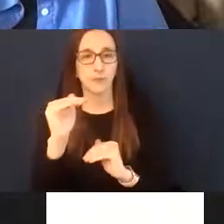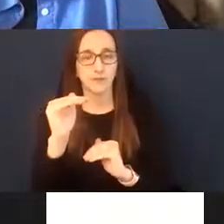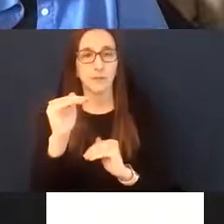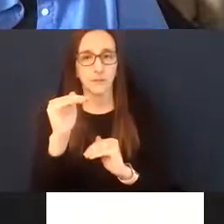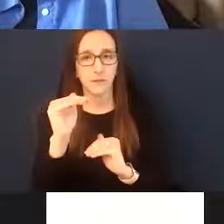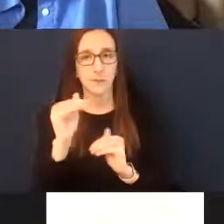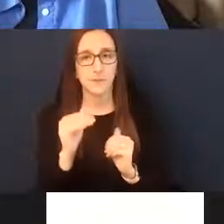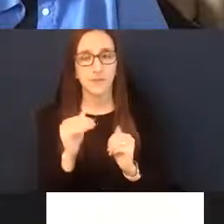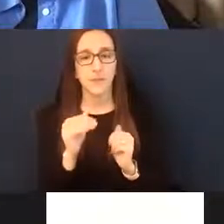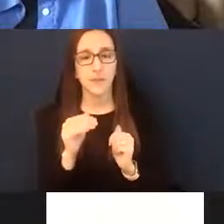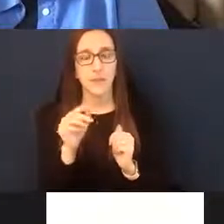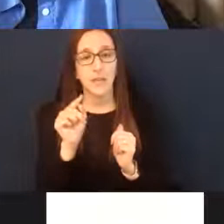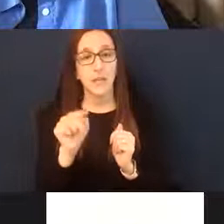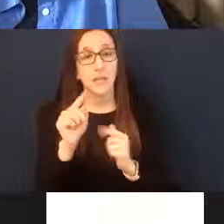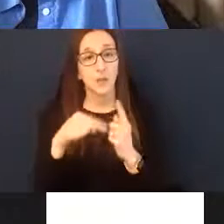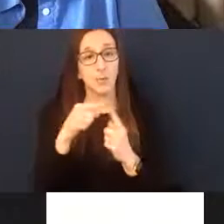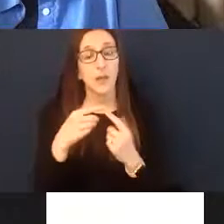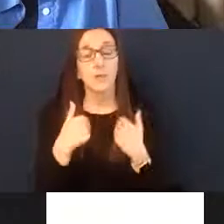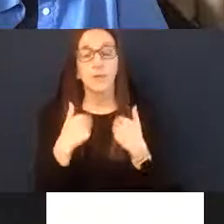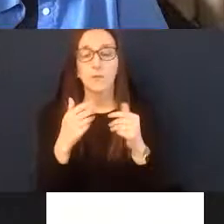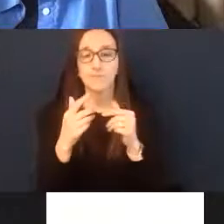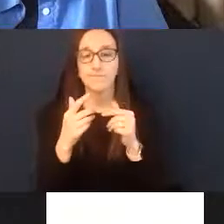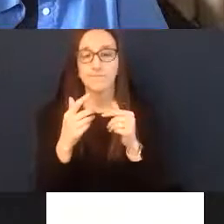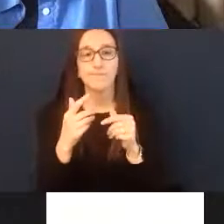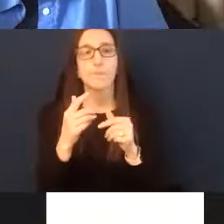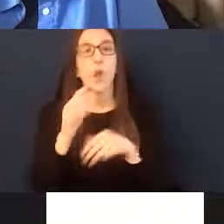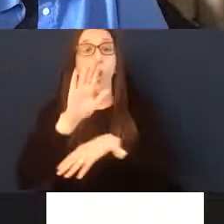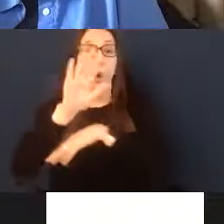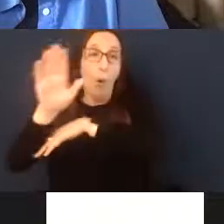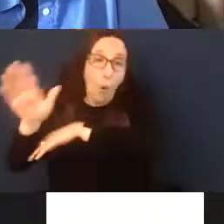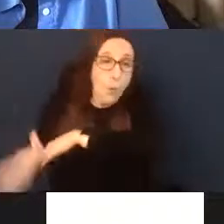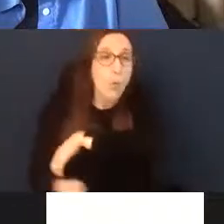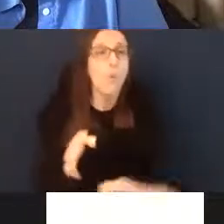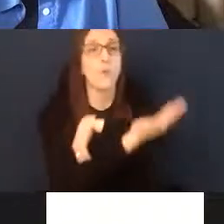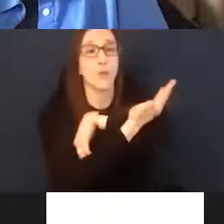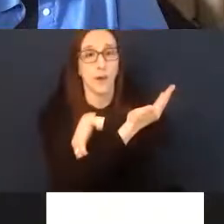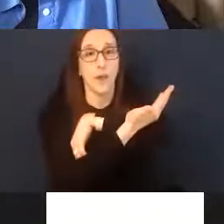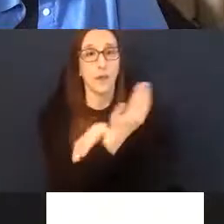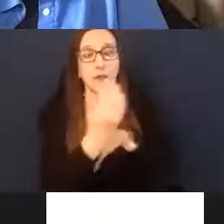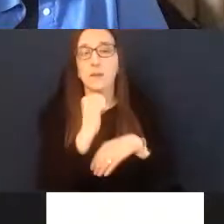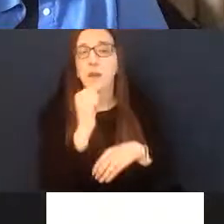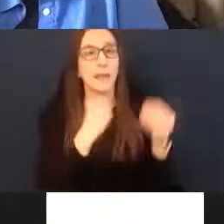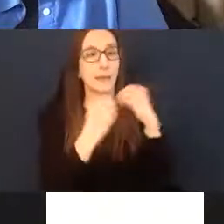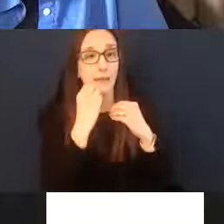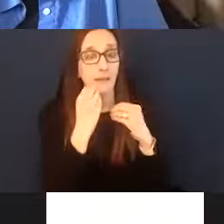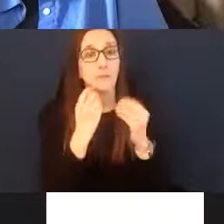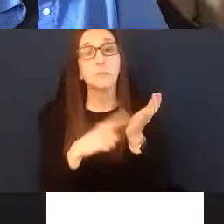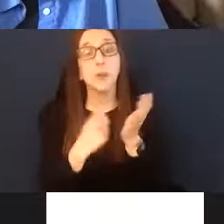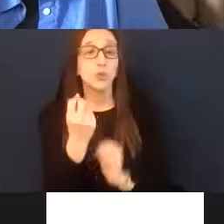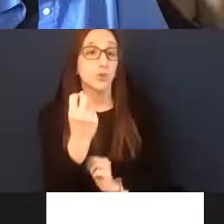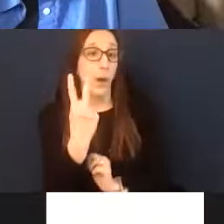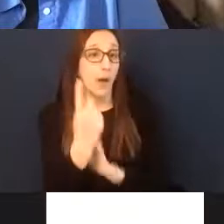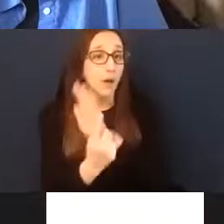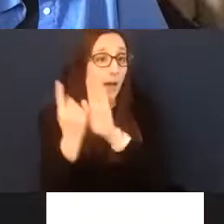this is when you have a prolonged nighttime fast. That's either going to be 12, 14,